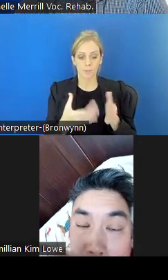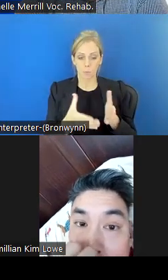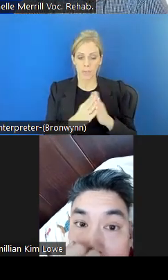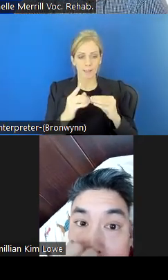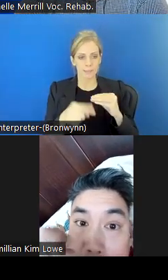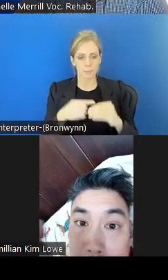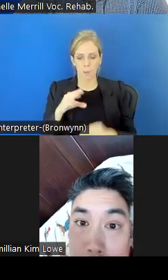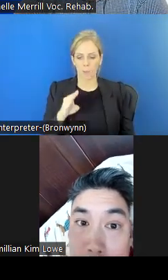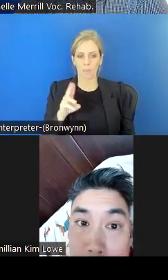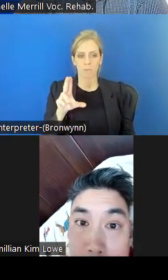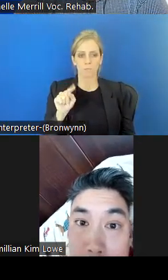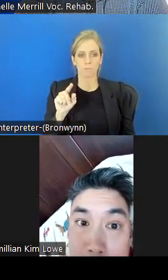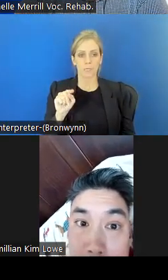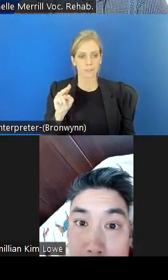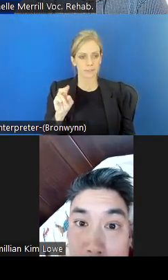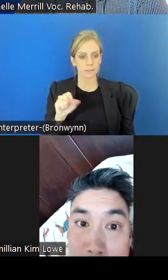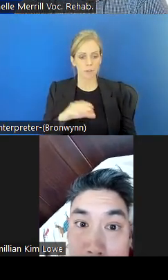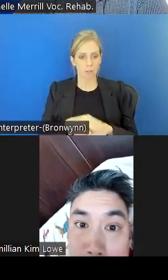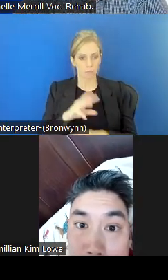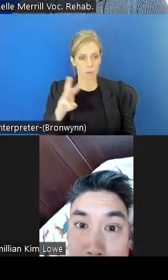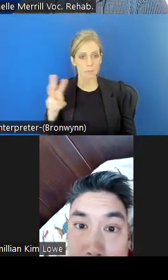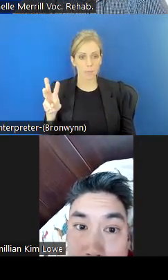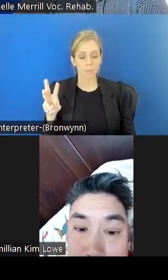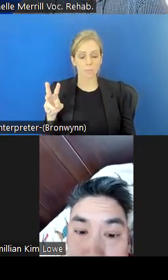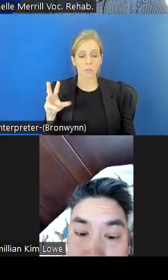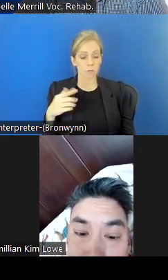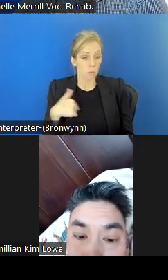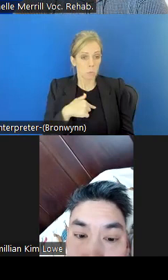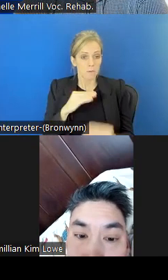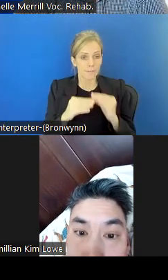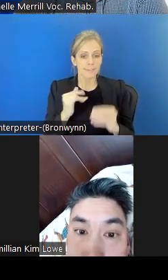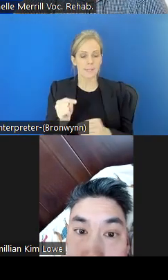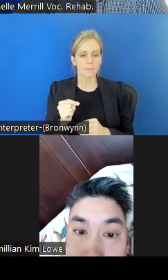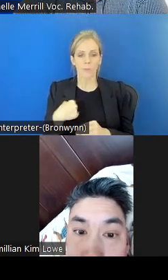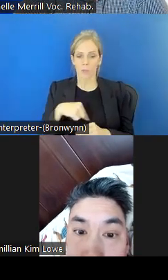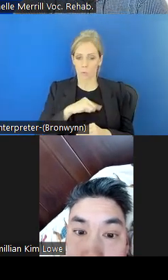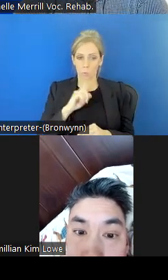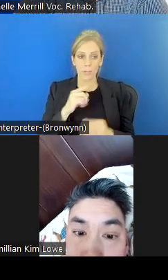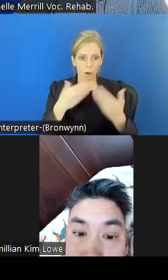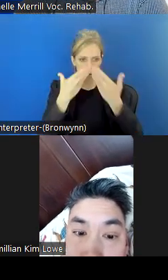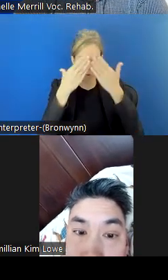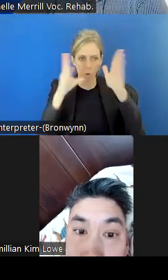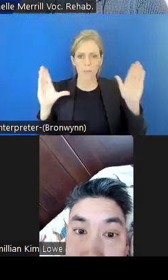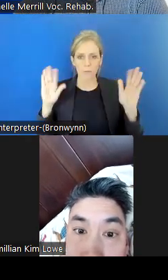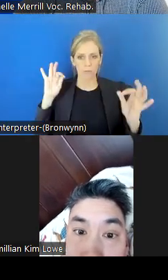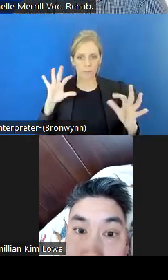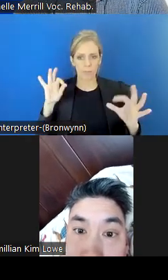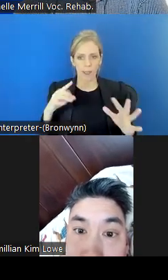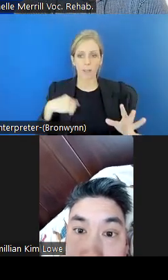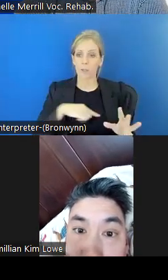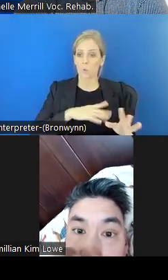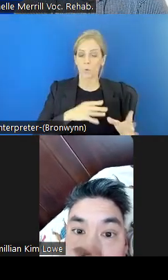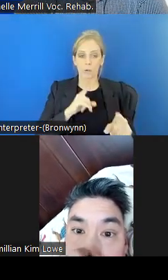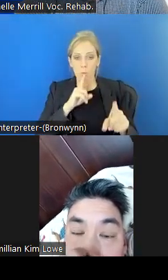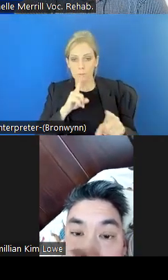that. We're very open to the feedback and we want to be as responsive as we can. I don't think there will ever be a website out